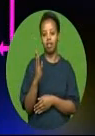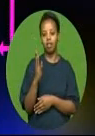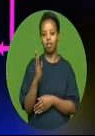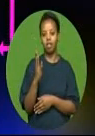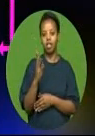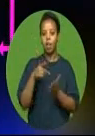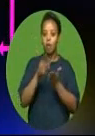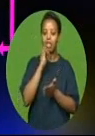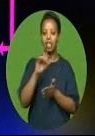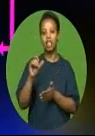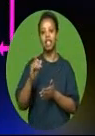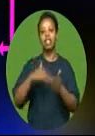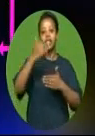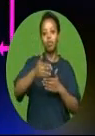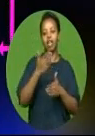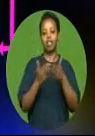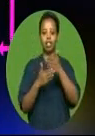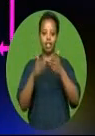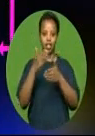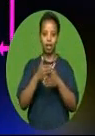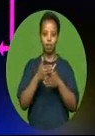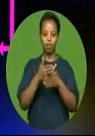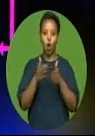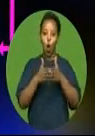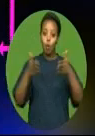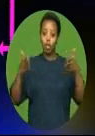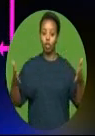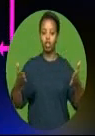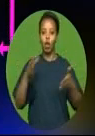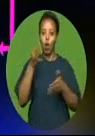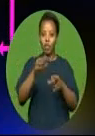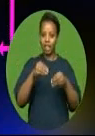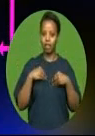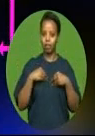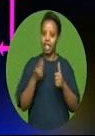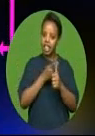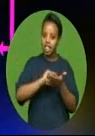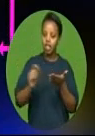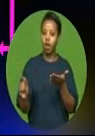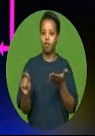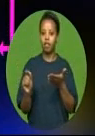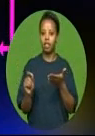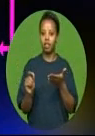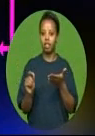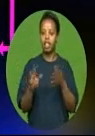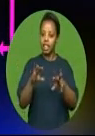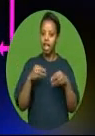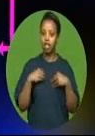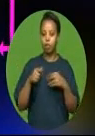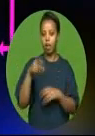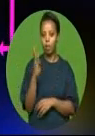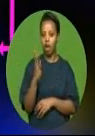Payment is the next step. On maturity of the accepted draft, the accepting